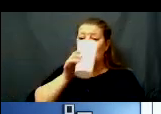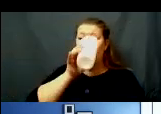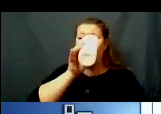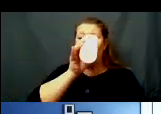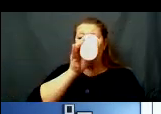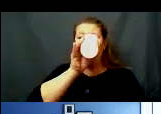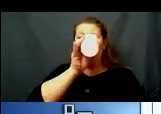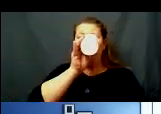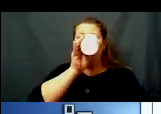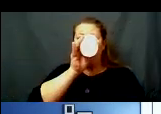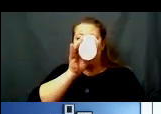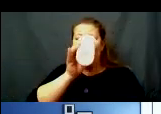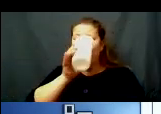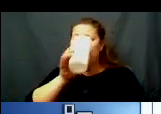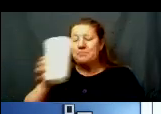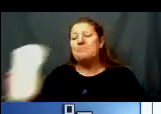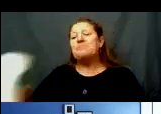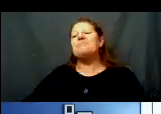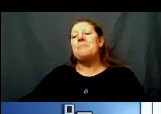and said to the inmates,